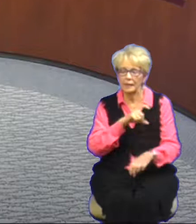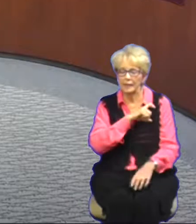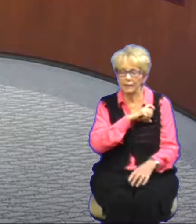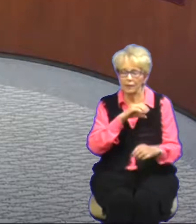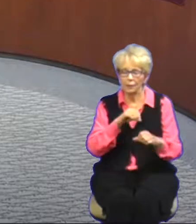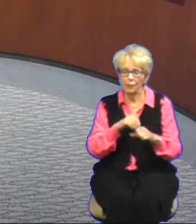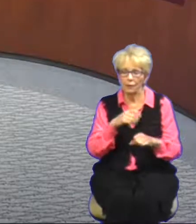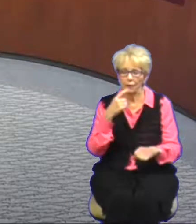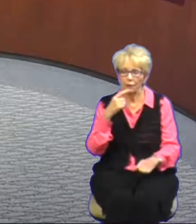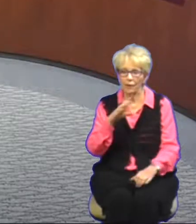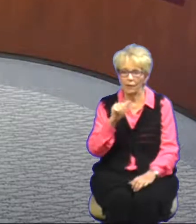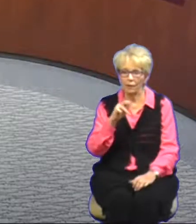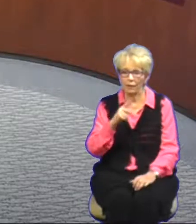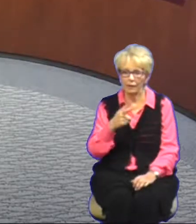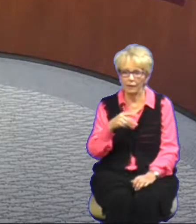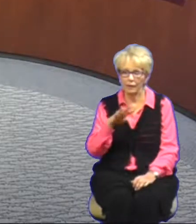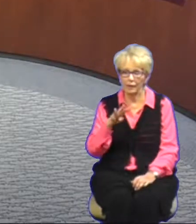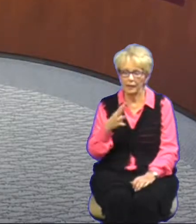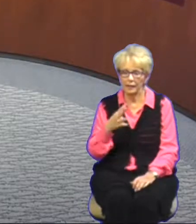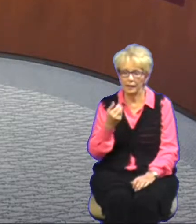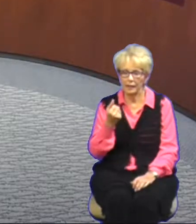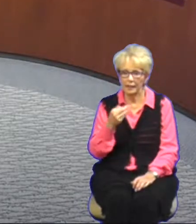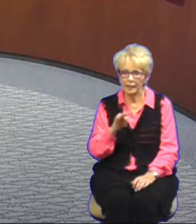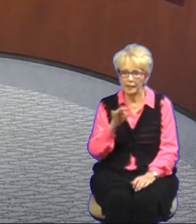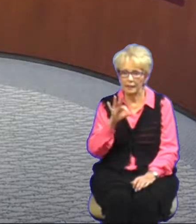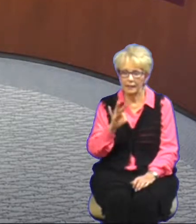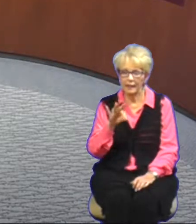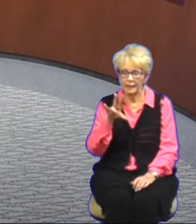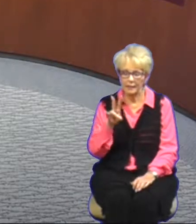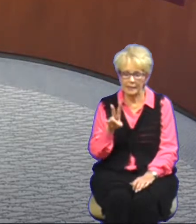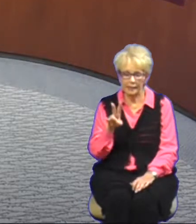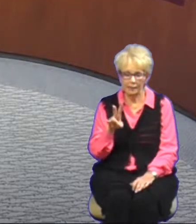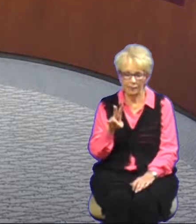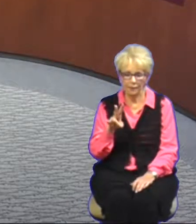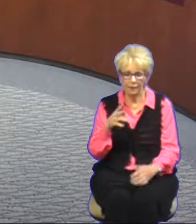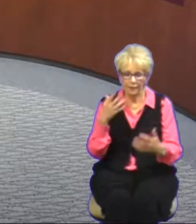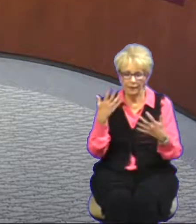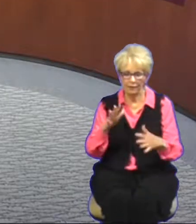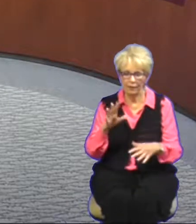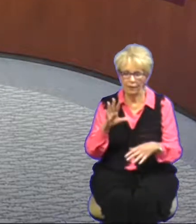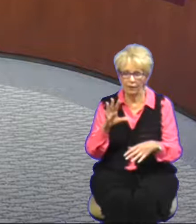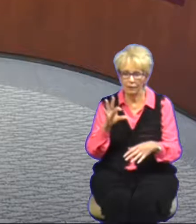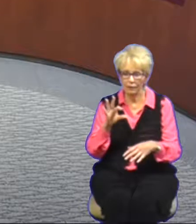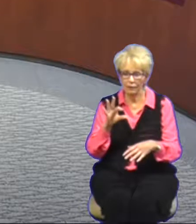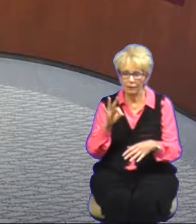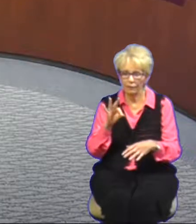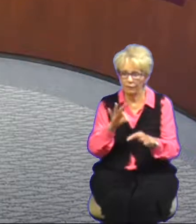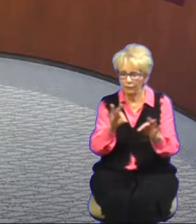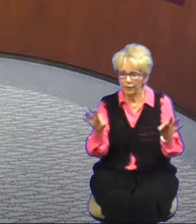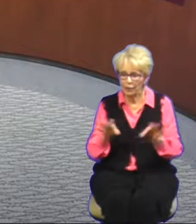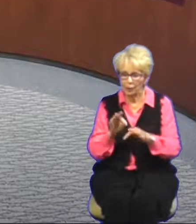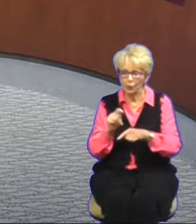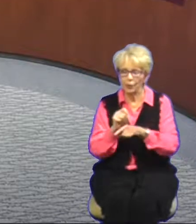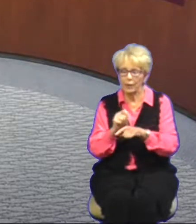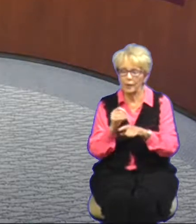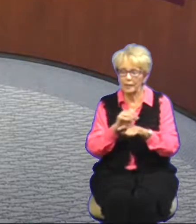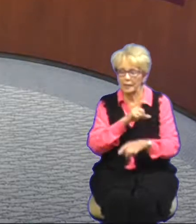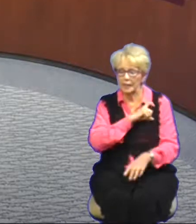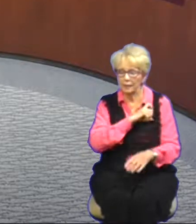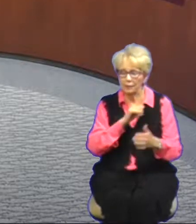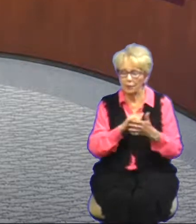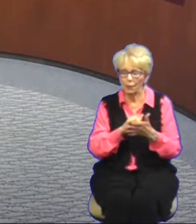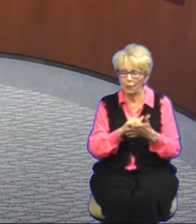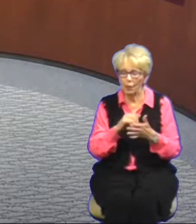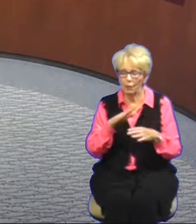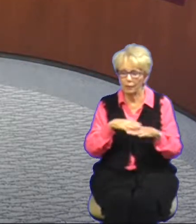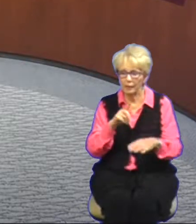Public Safety Department on August 4th, 1997, completed field training and classified as Public Safety Officer 1